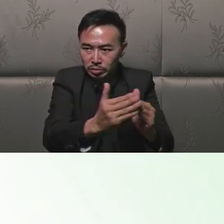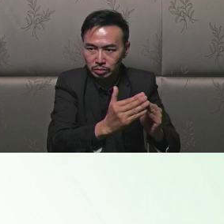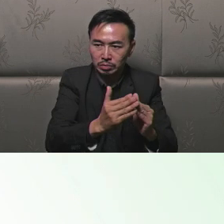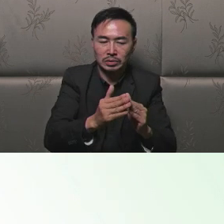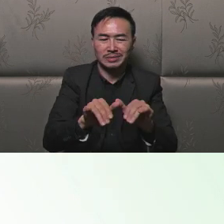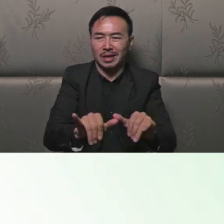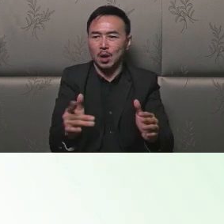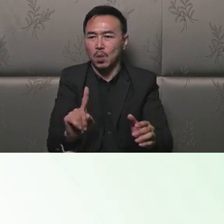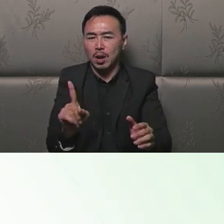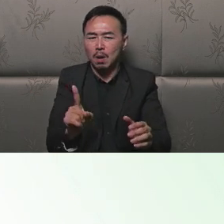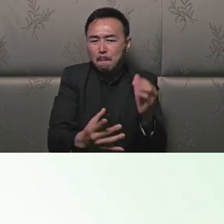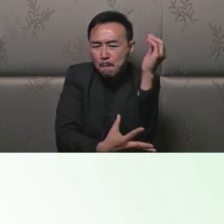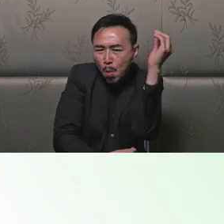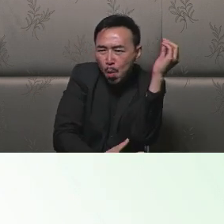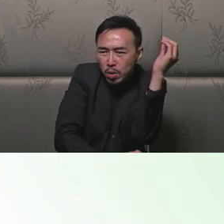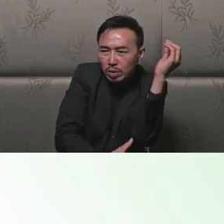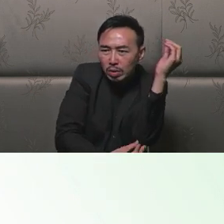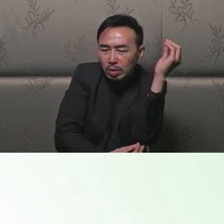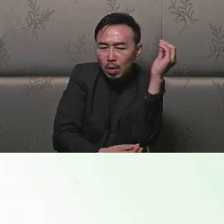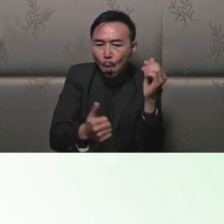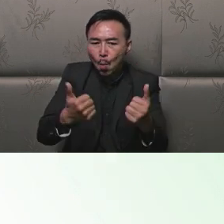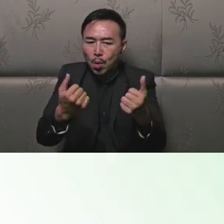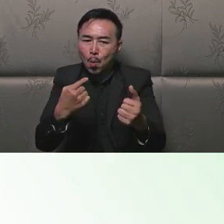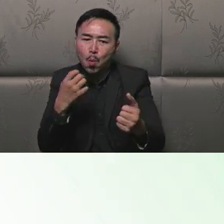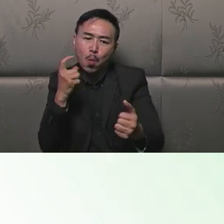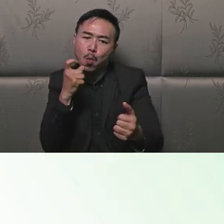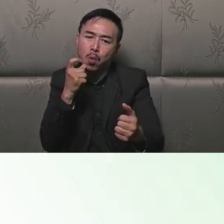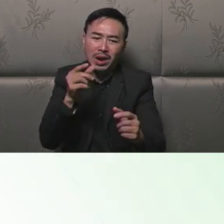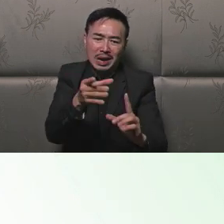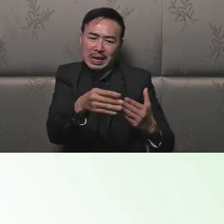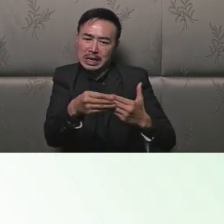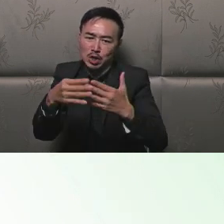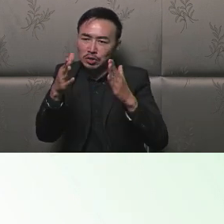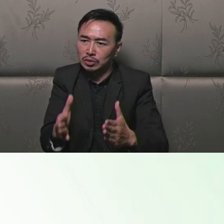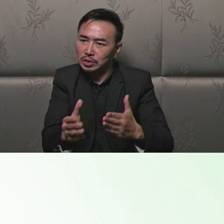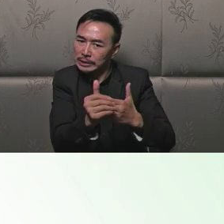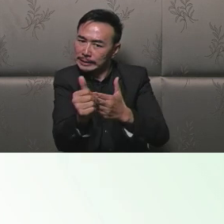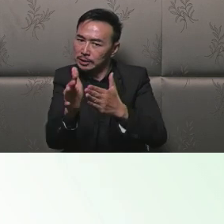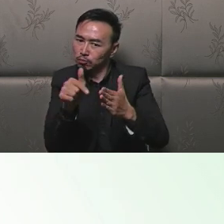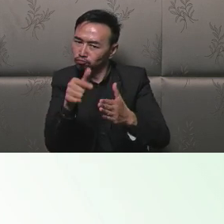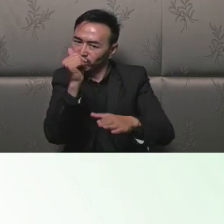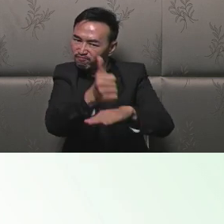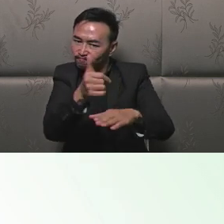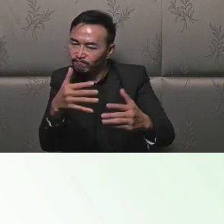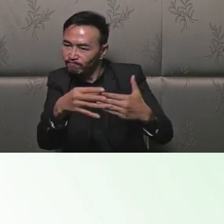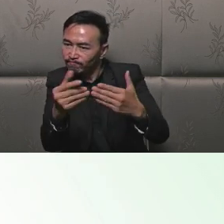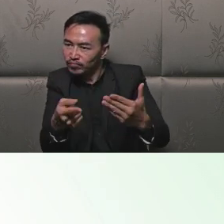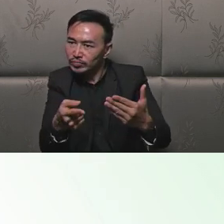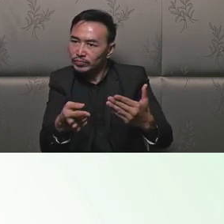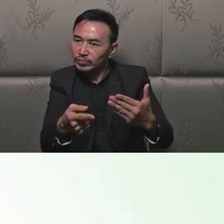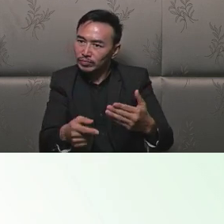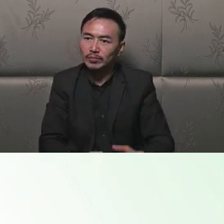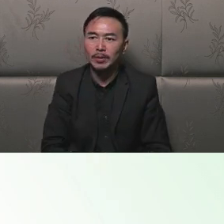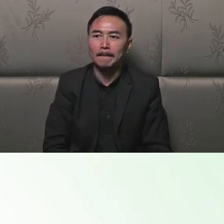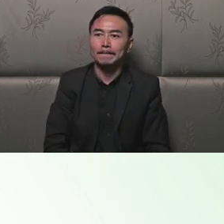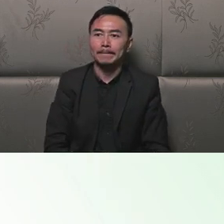are integrating into the lesson since we are catering to 2 groups. Okay? And there are also